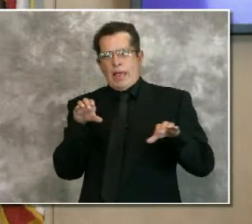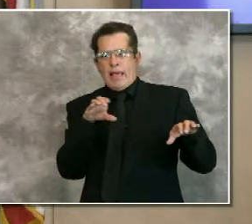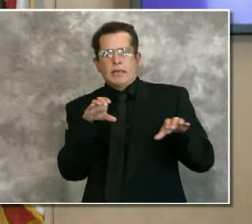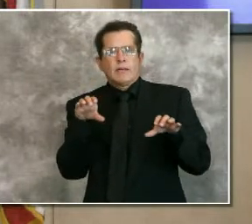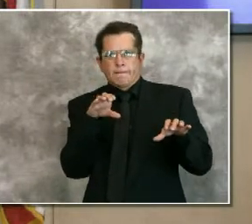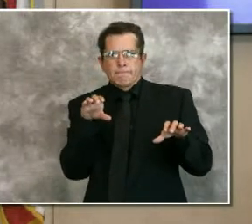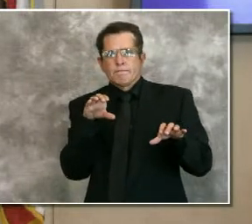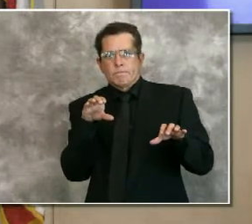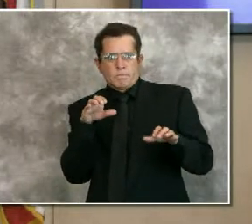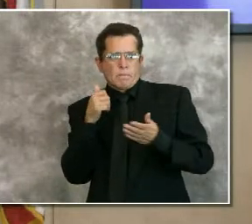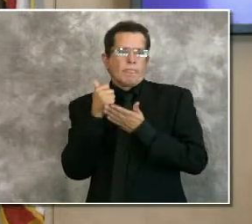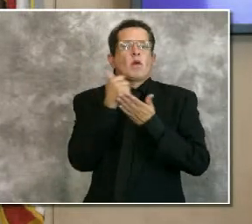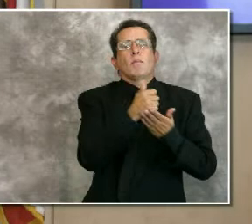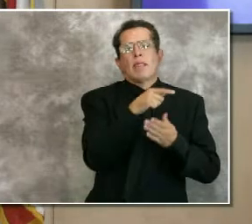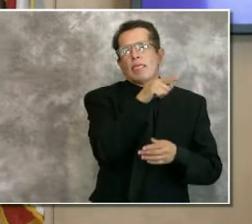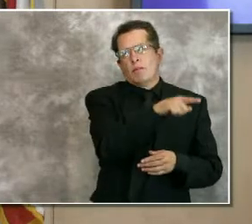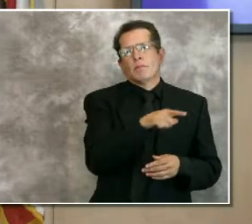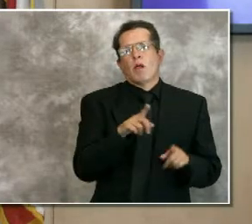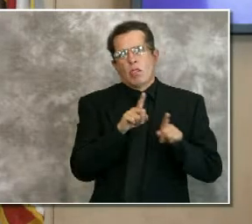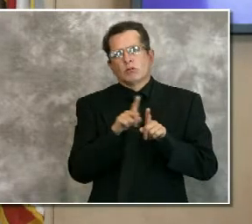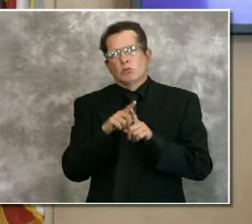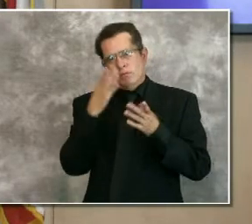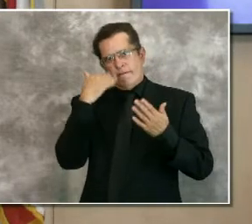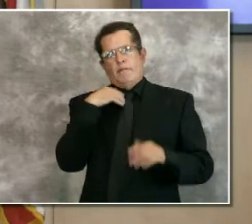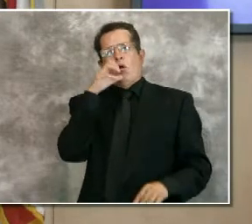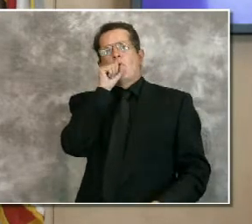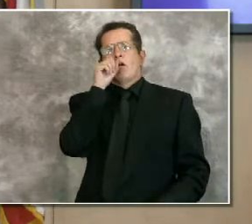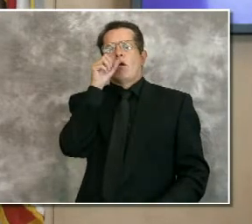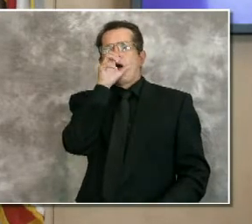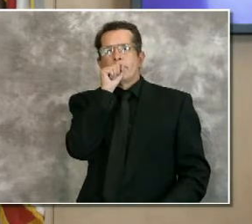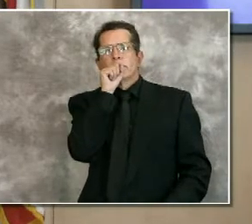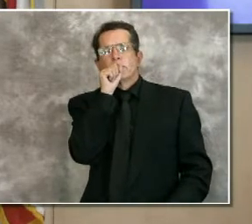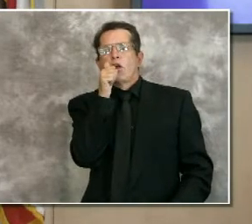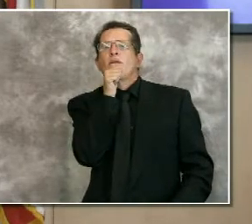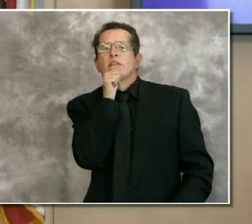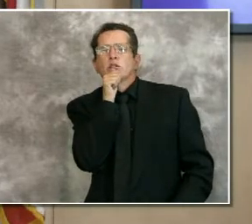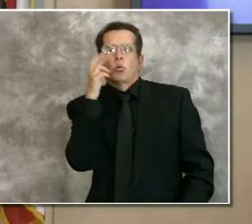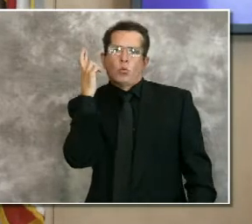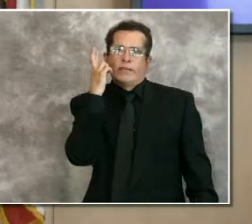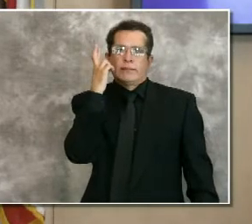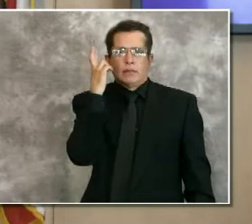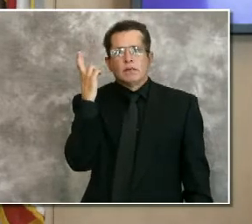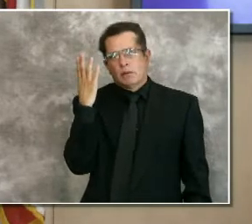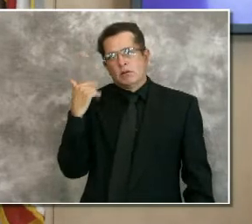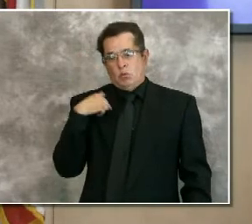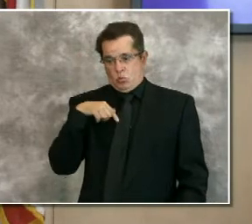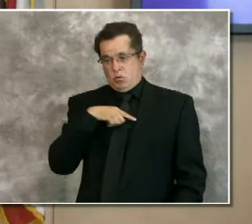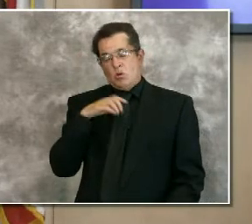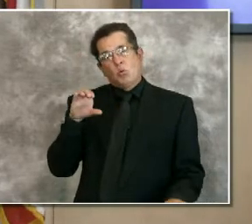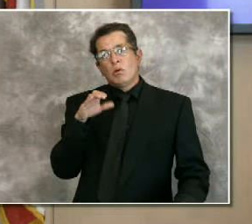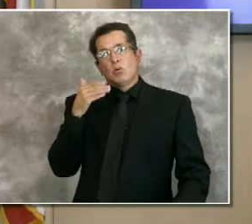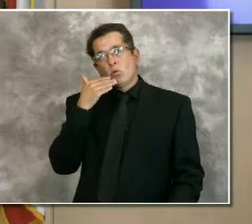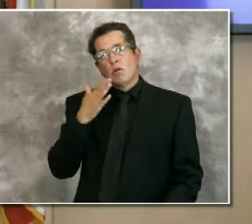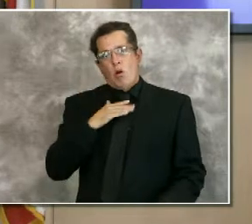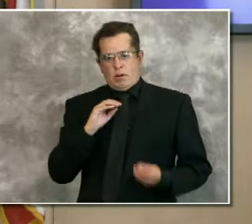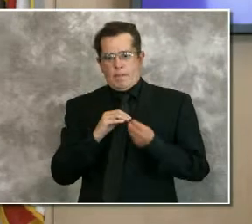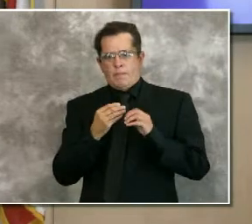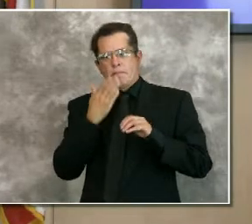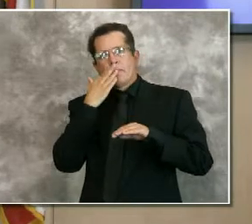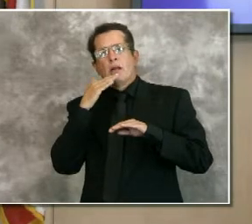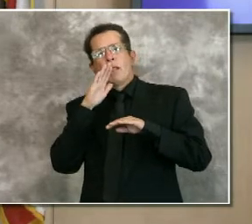individual basis in the same way. So we think we are probably doing better than the numbers that you heard from New